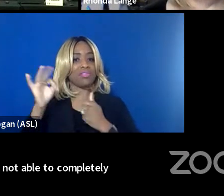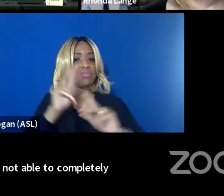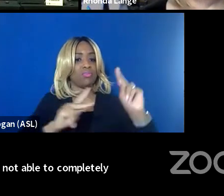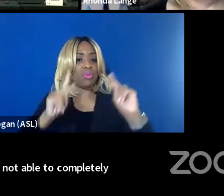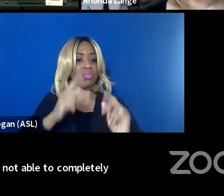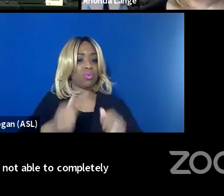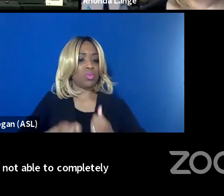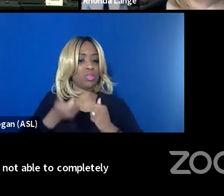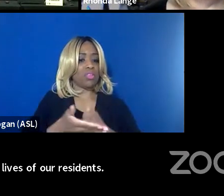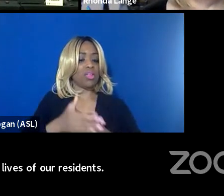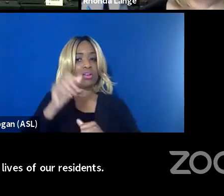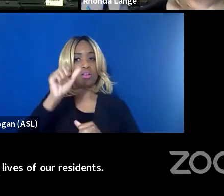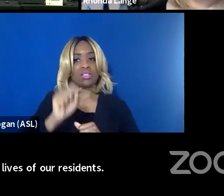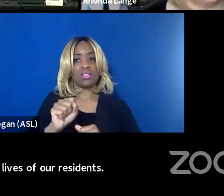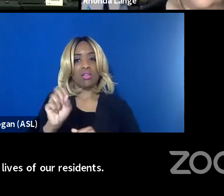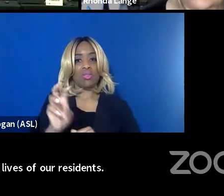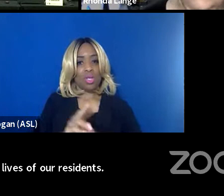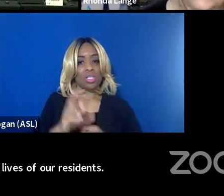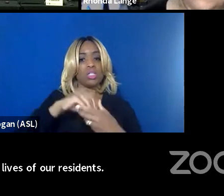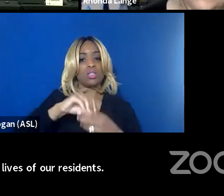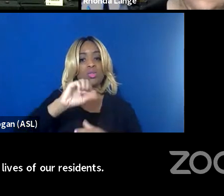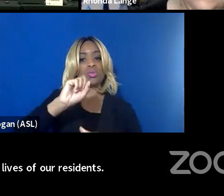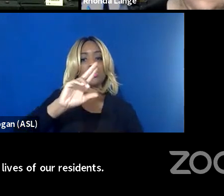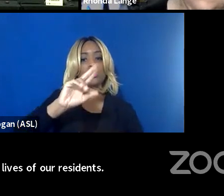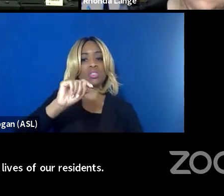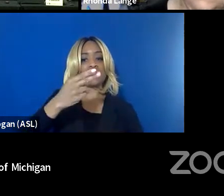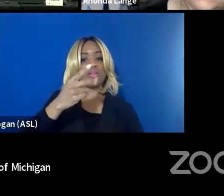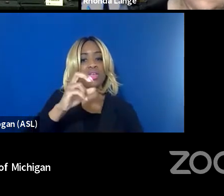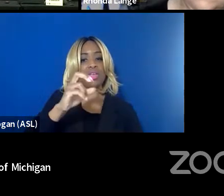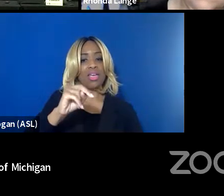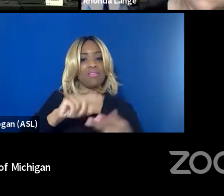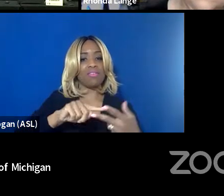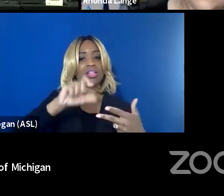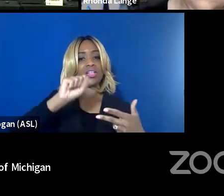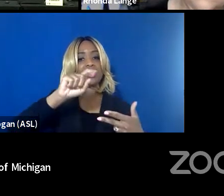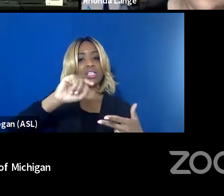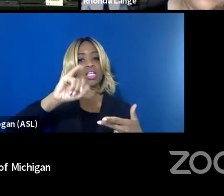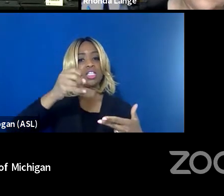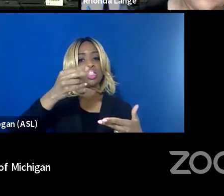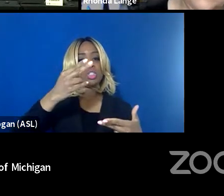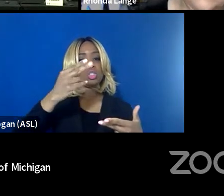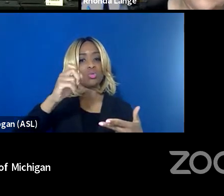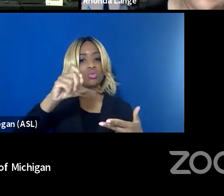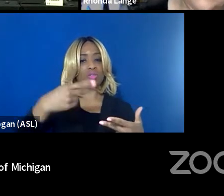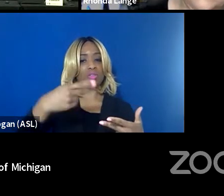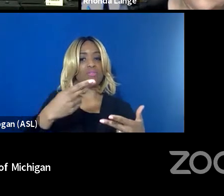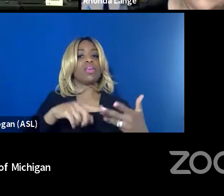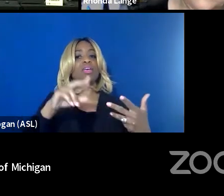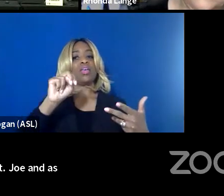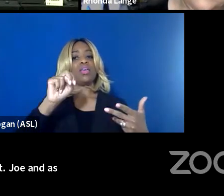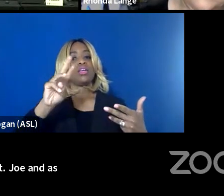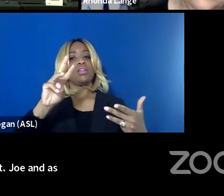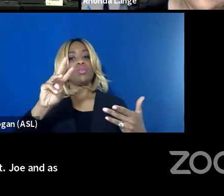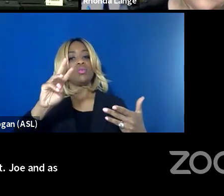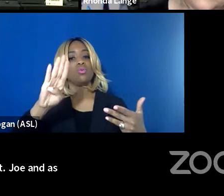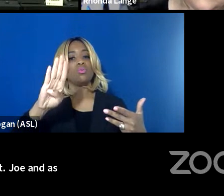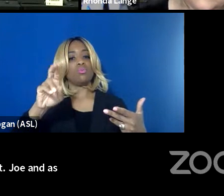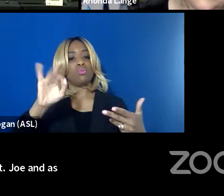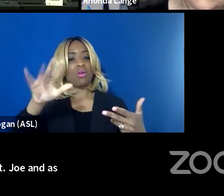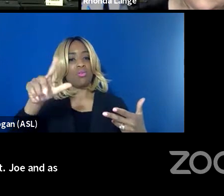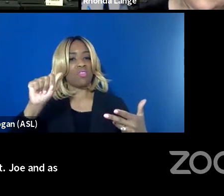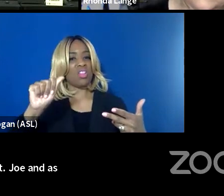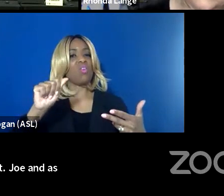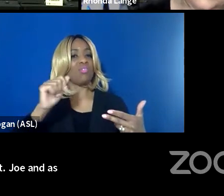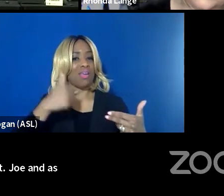southwest coast of Michigan, including South Haven, St. Joseph, and as far south as New Buffalo, confront similar challenges facing all Michigan